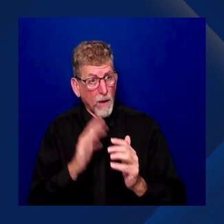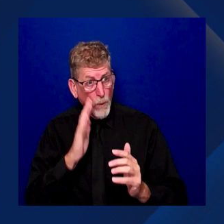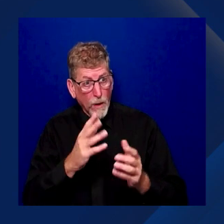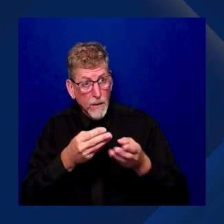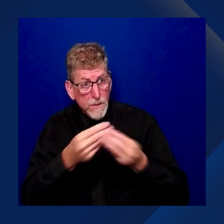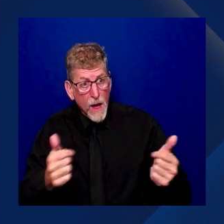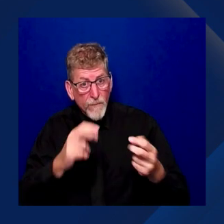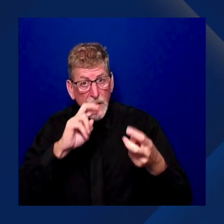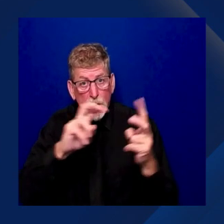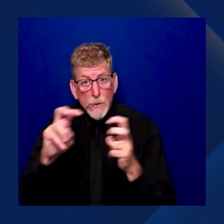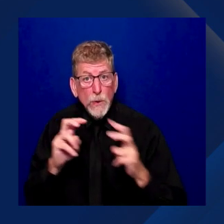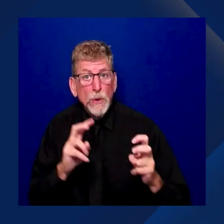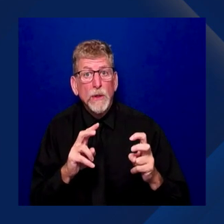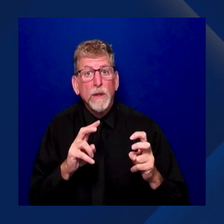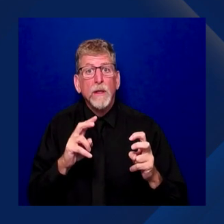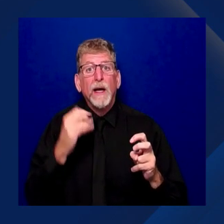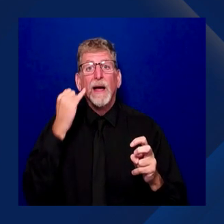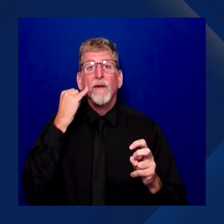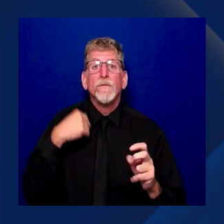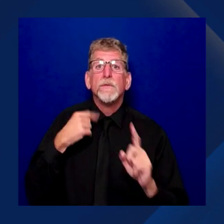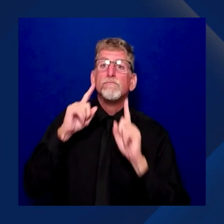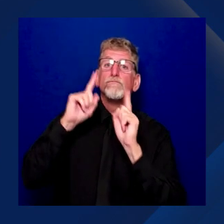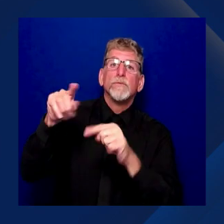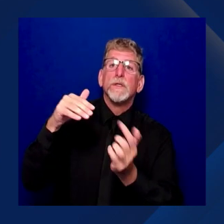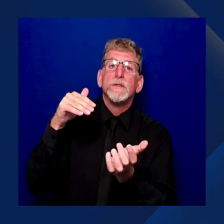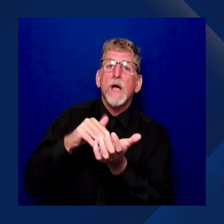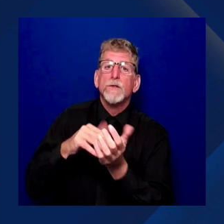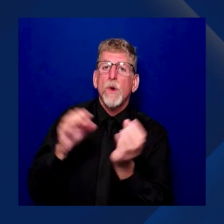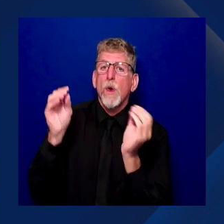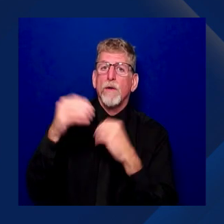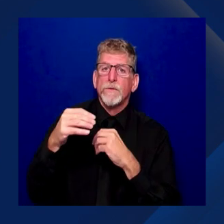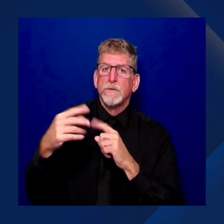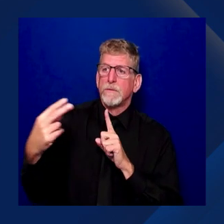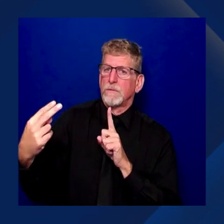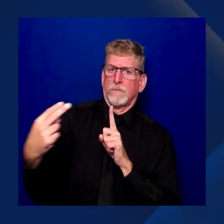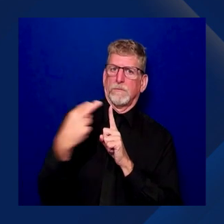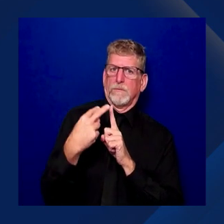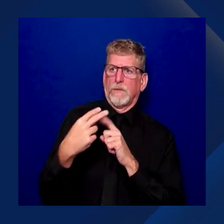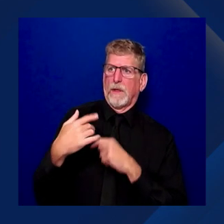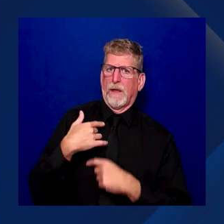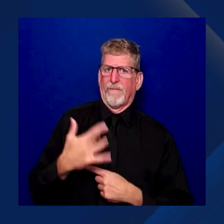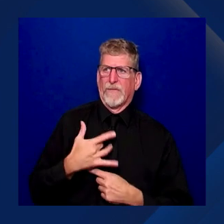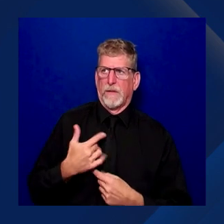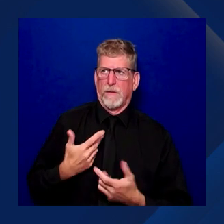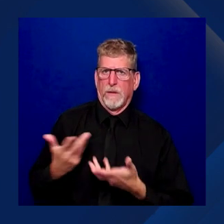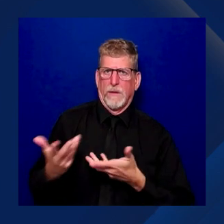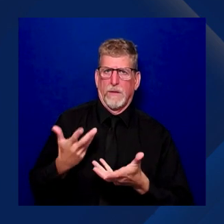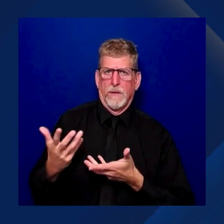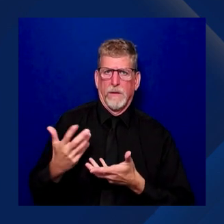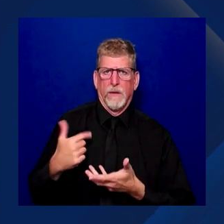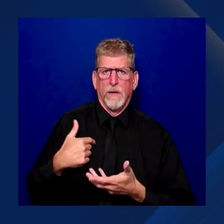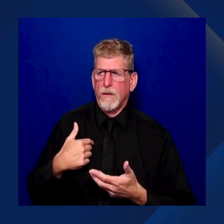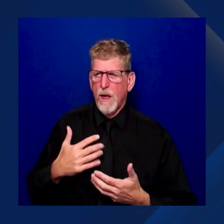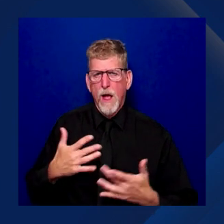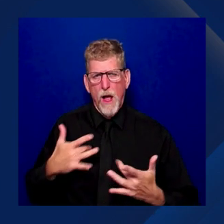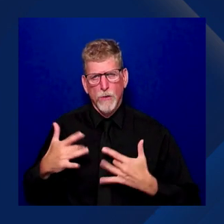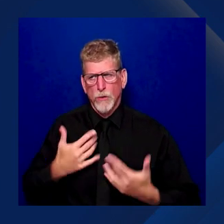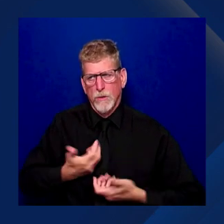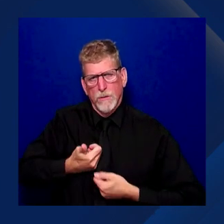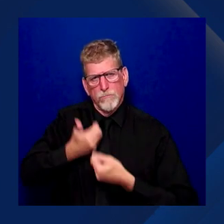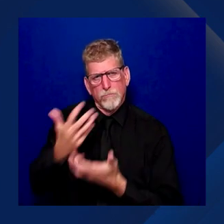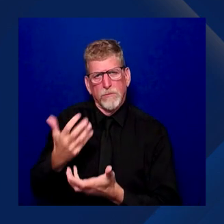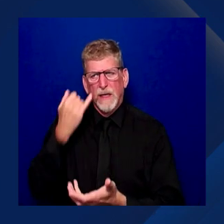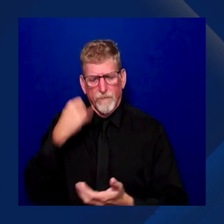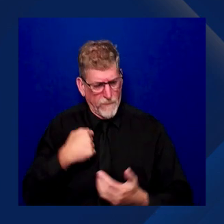having to be intimidated to raise concerns and knowing that right away, if I have an issue, that I can be heard as